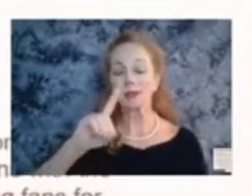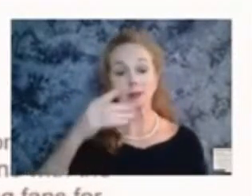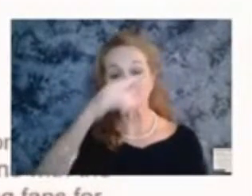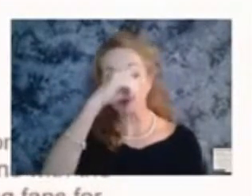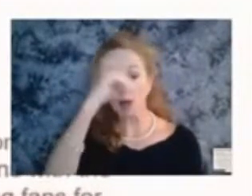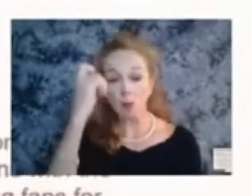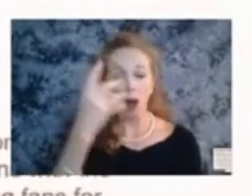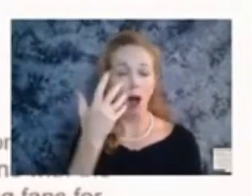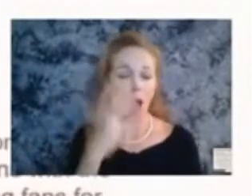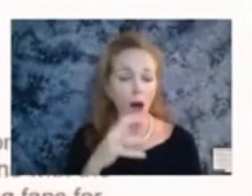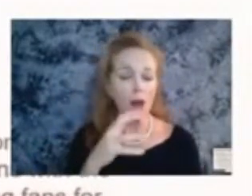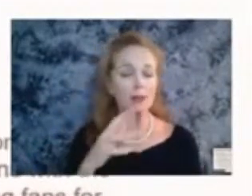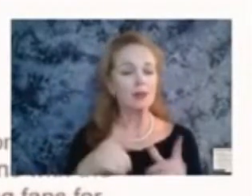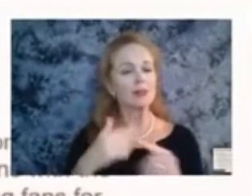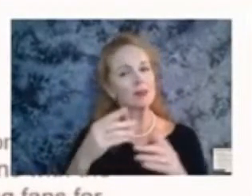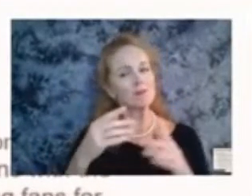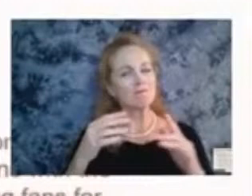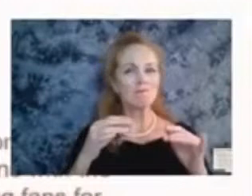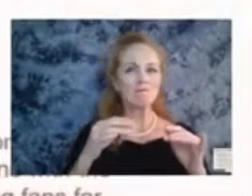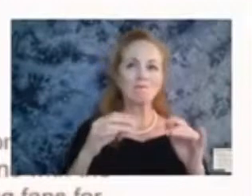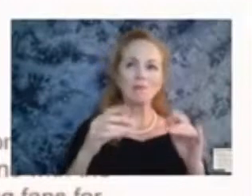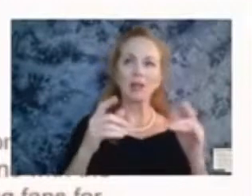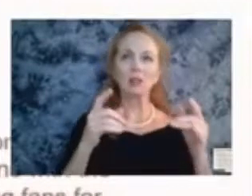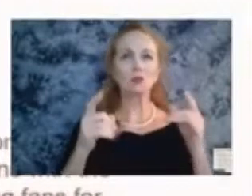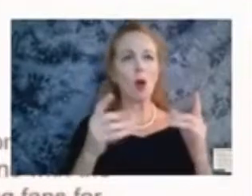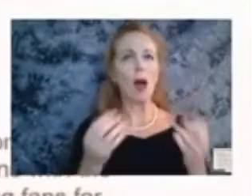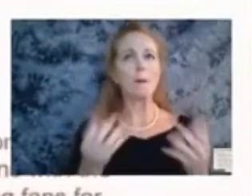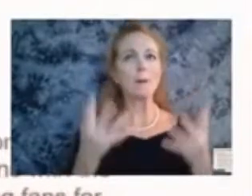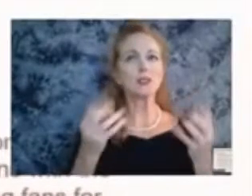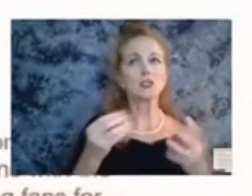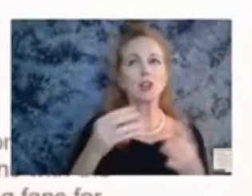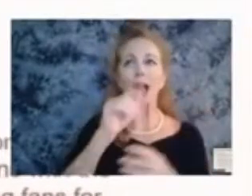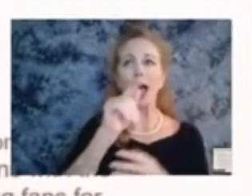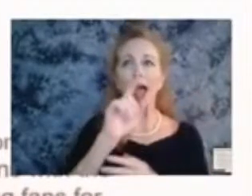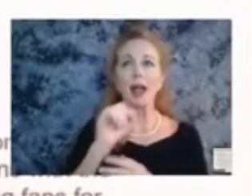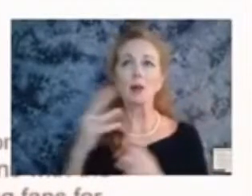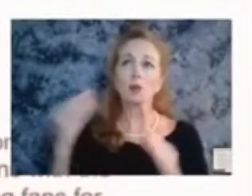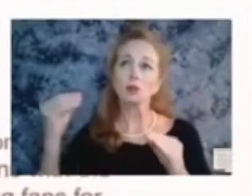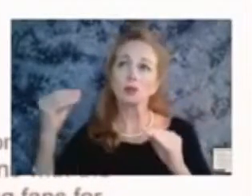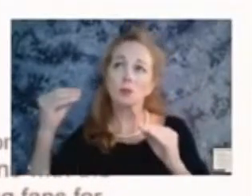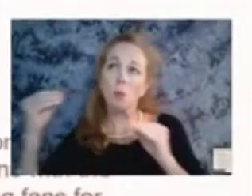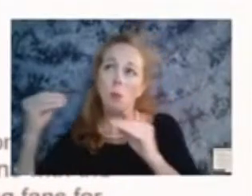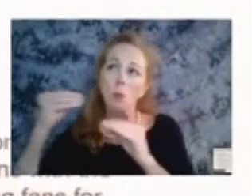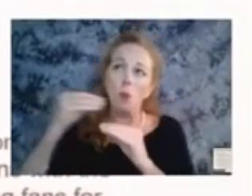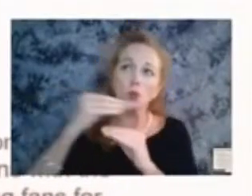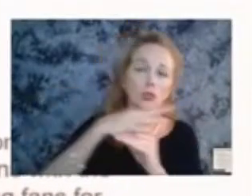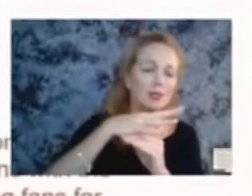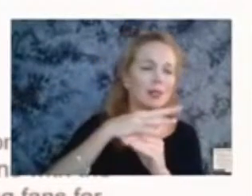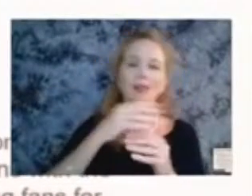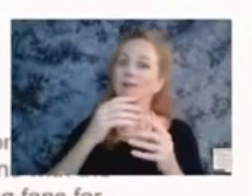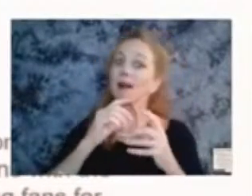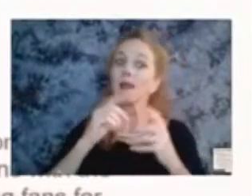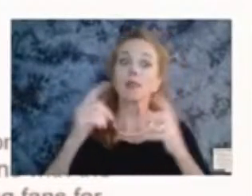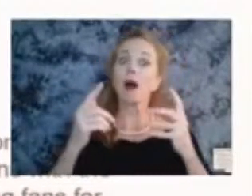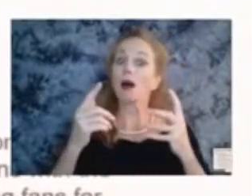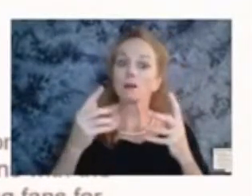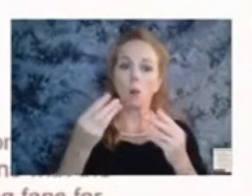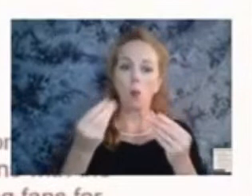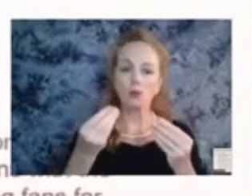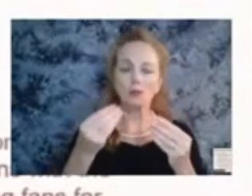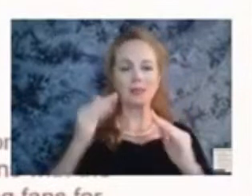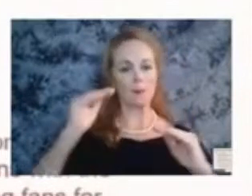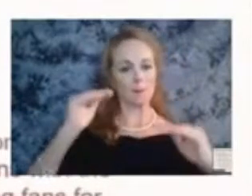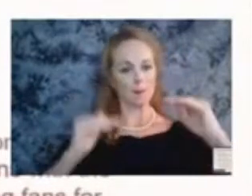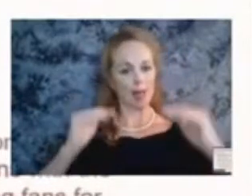monitor the amount of outside air that we are pushing in, not to push in too much moisture, so it's a fine balance there. And I